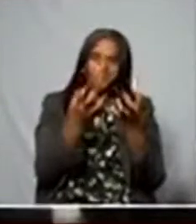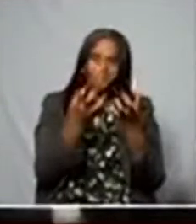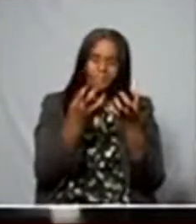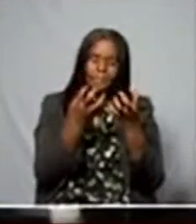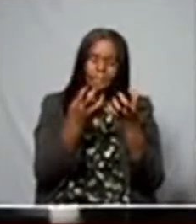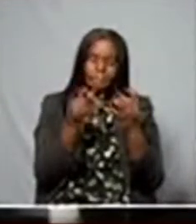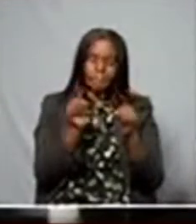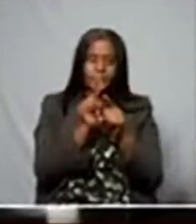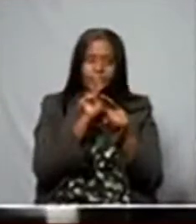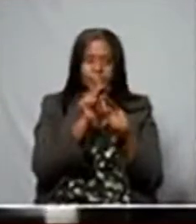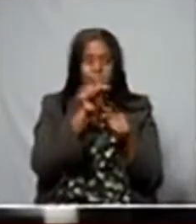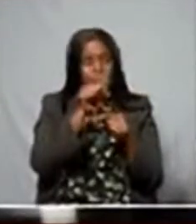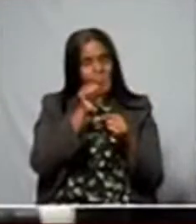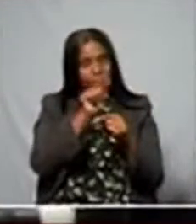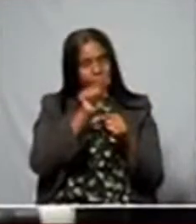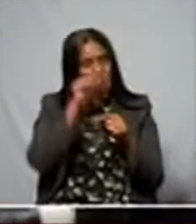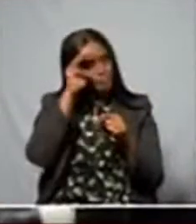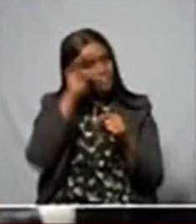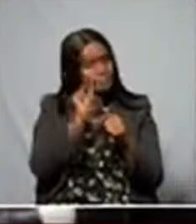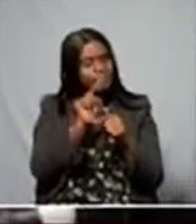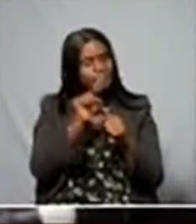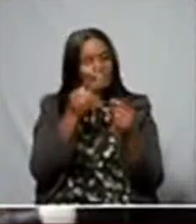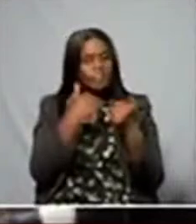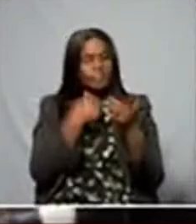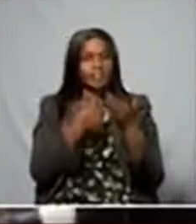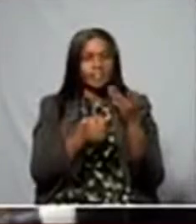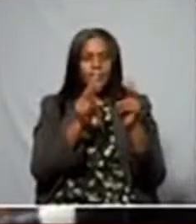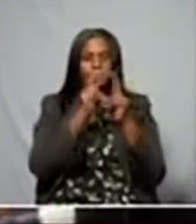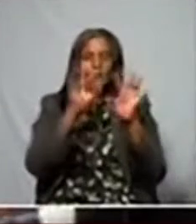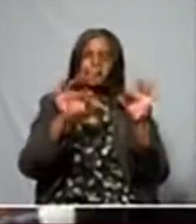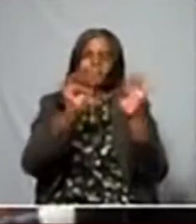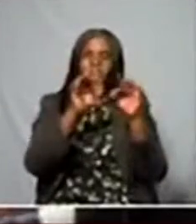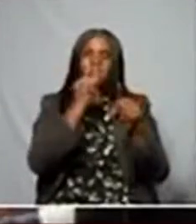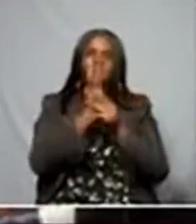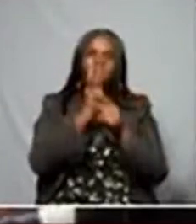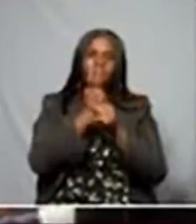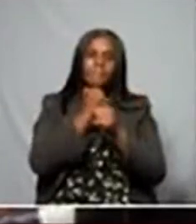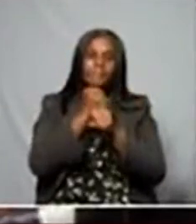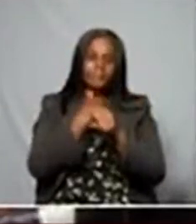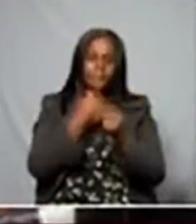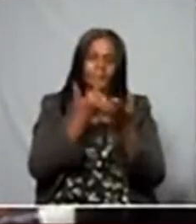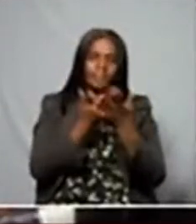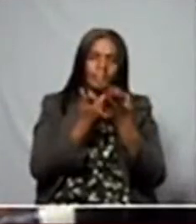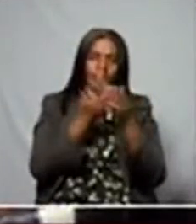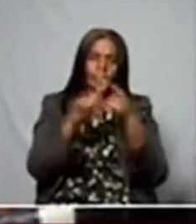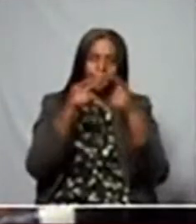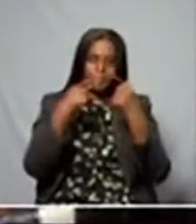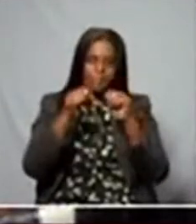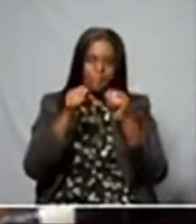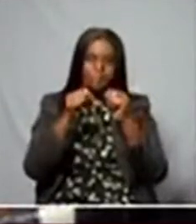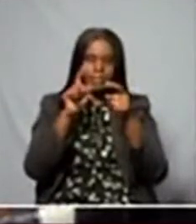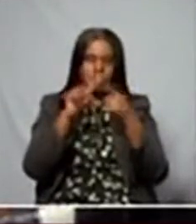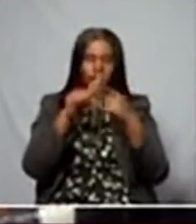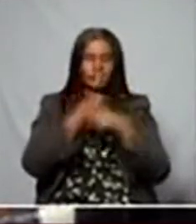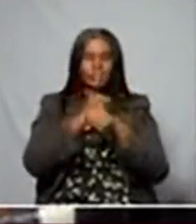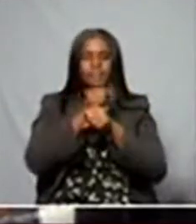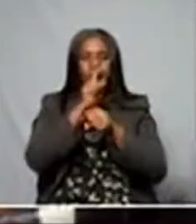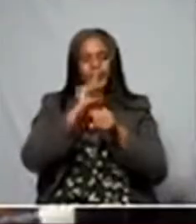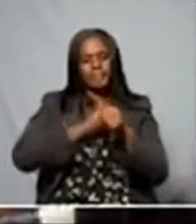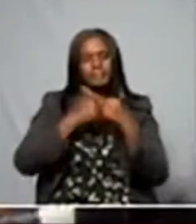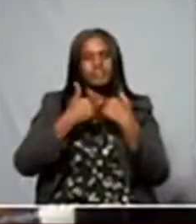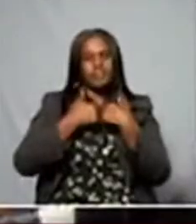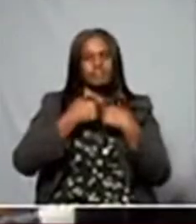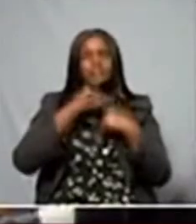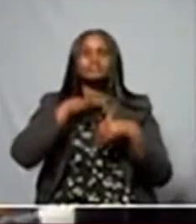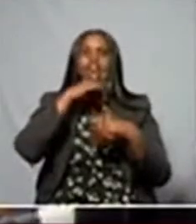and this ministry has played a pivotal role to try and ensure that we have enough